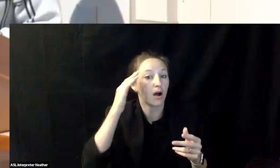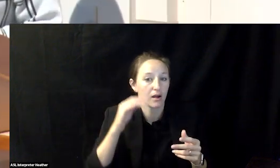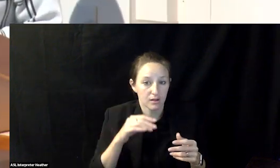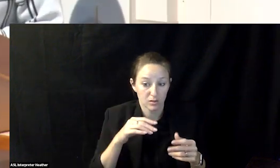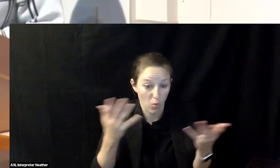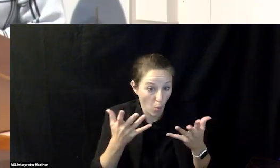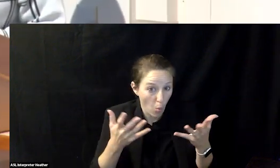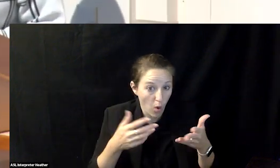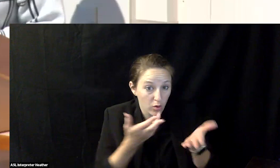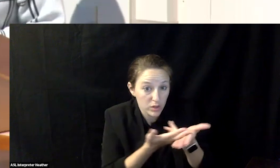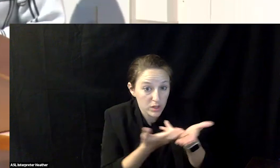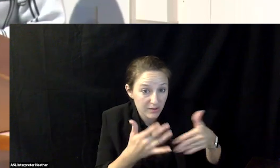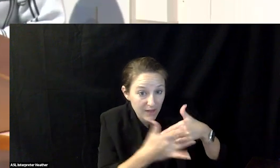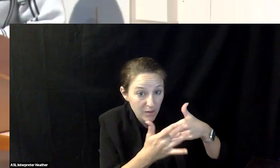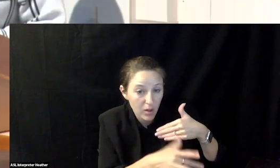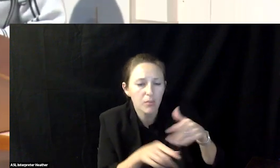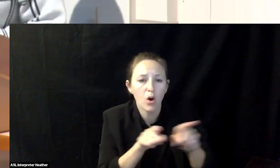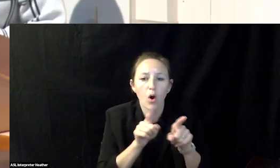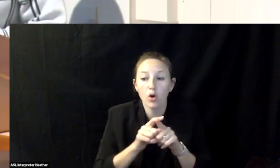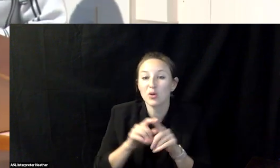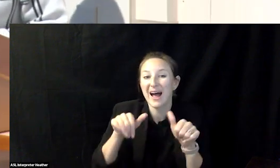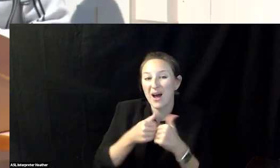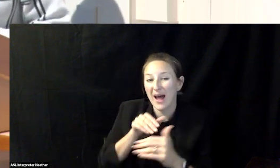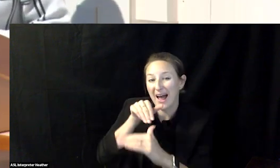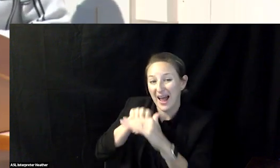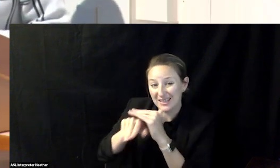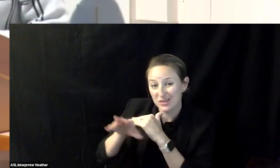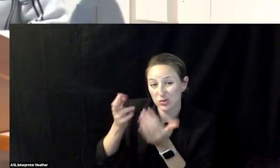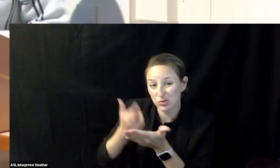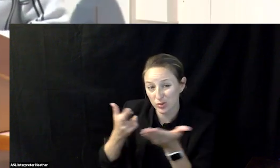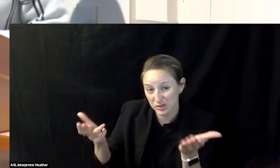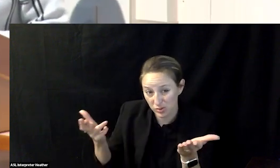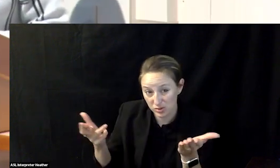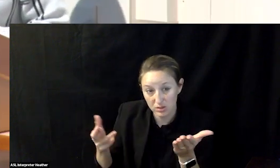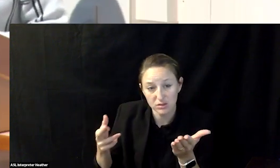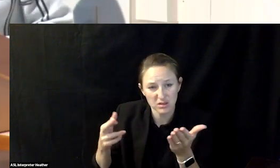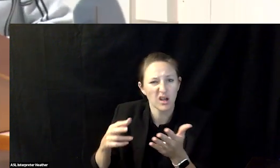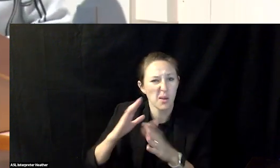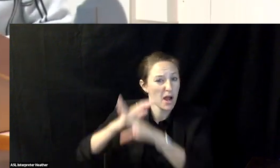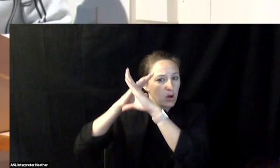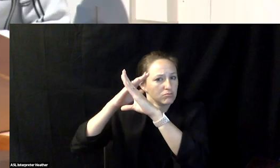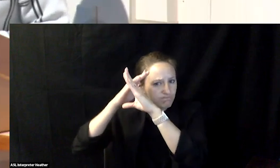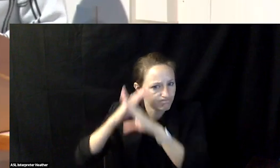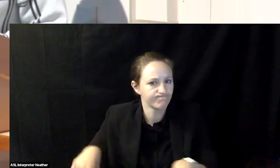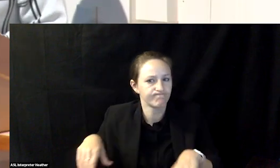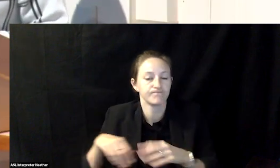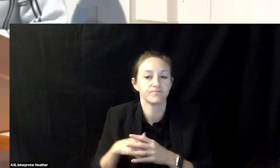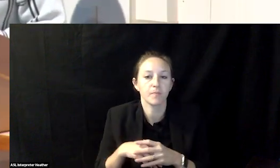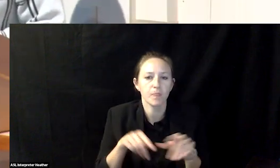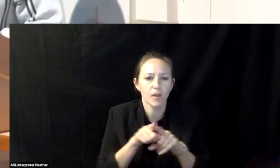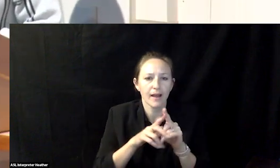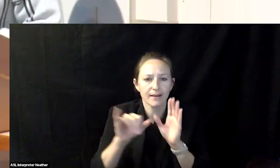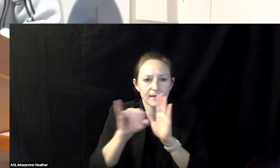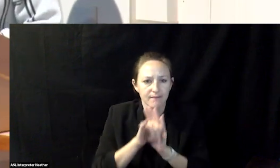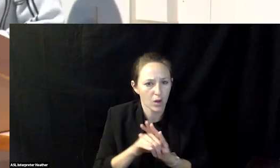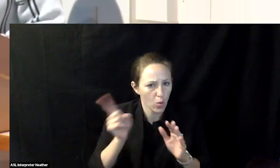barriers to accessing those resources for our students, but also for us to identify where are the gaps in those resources and how can